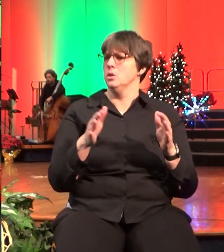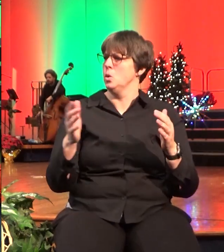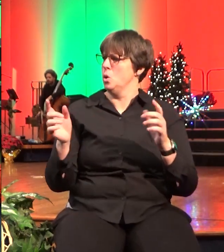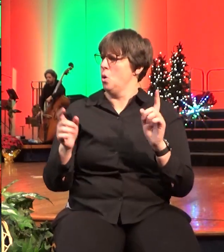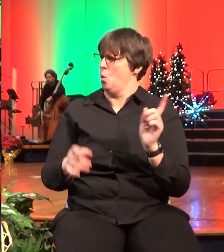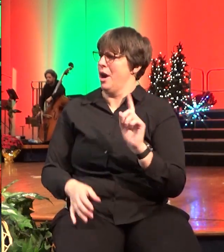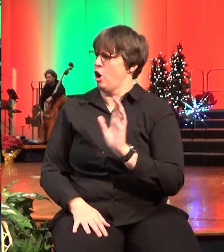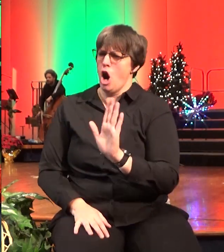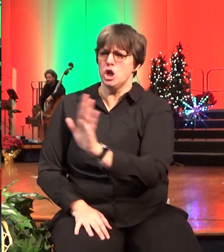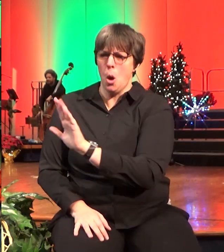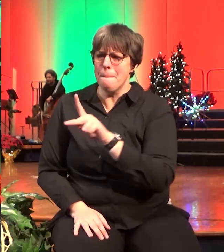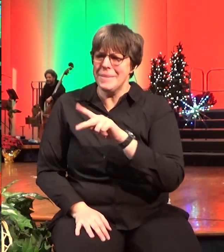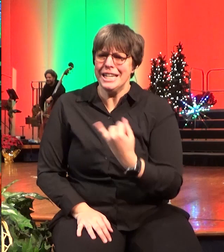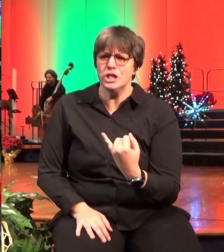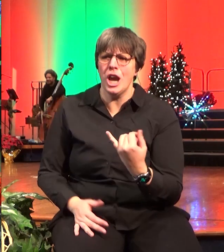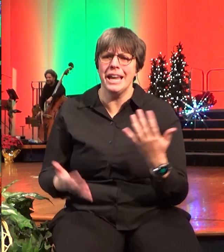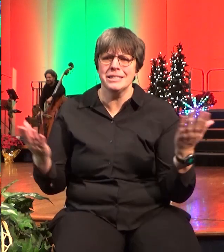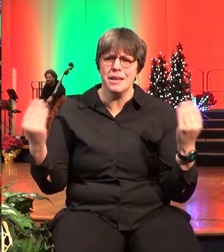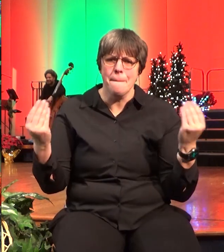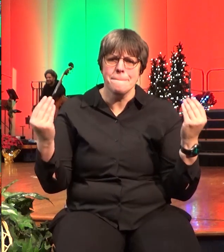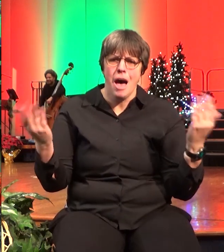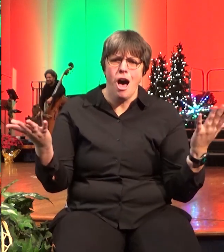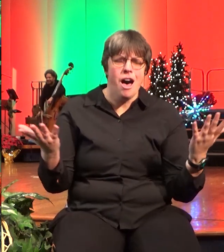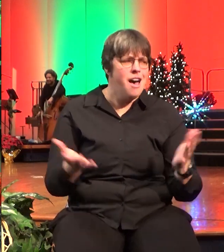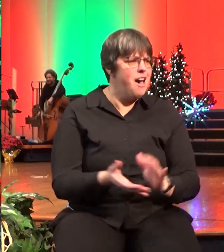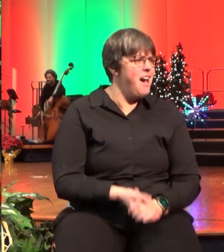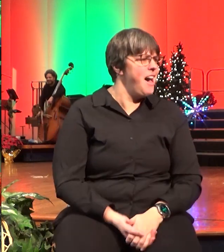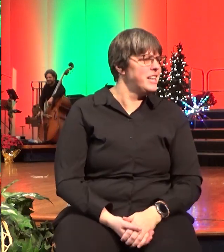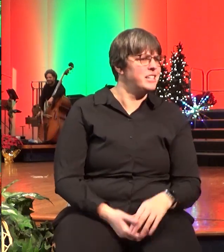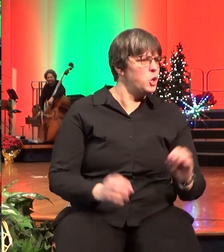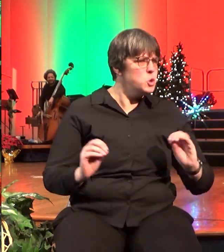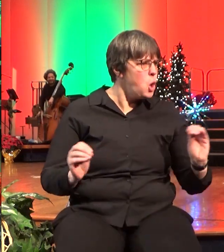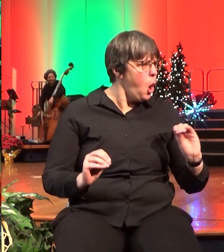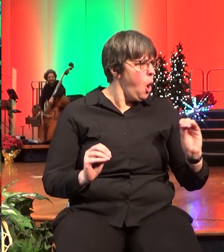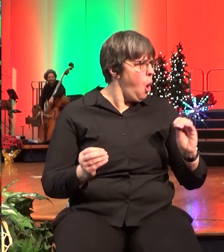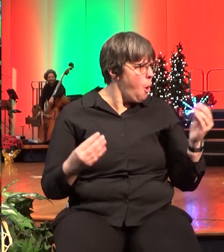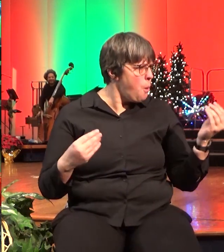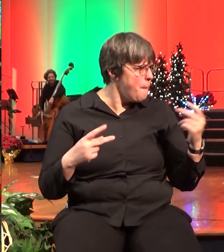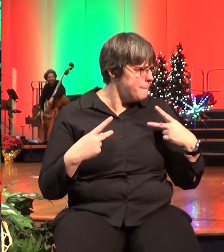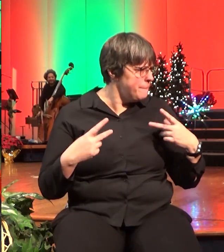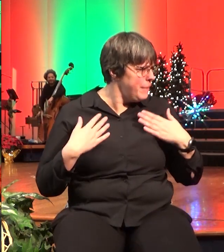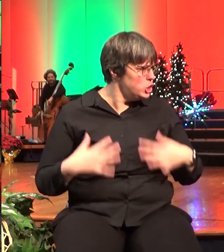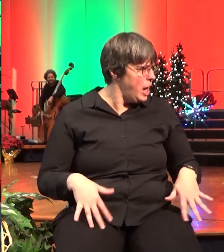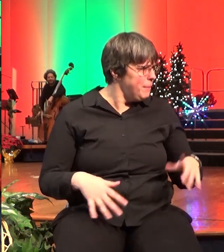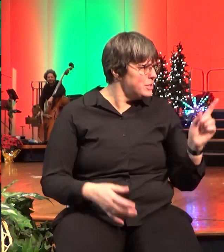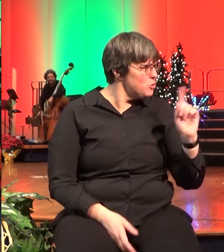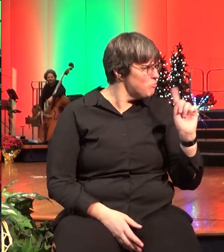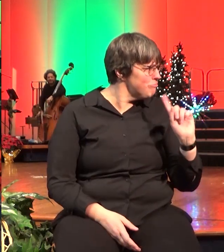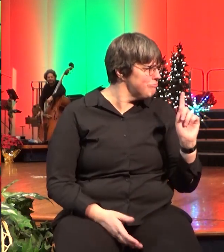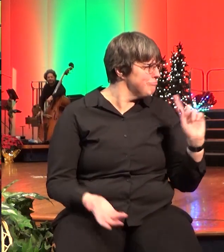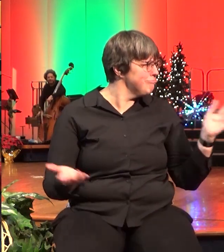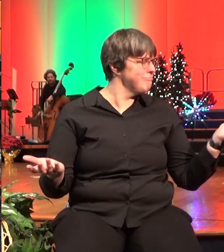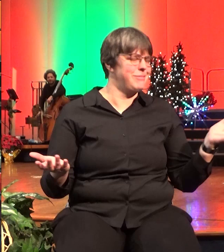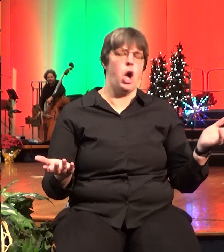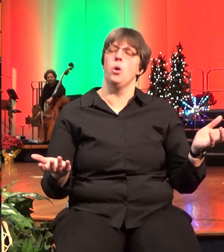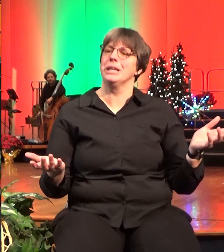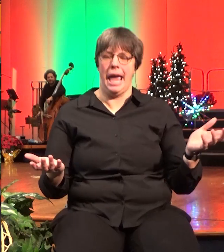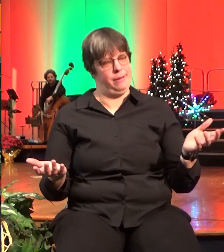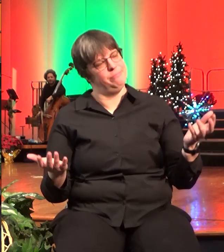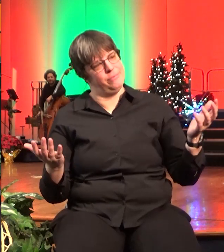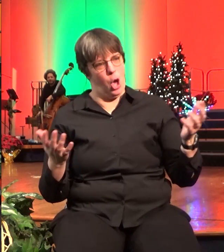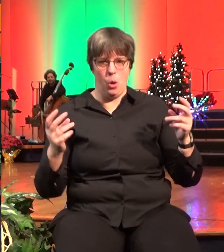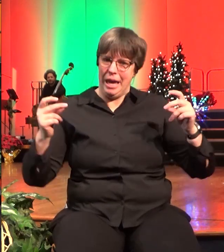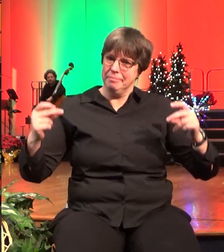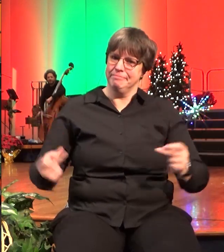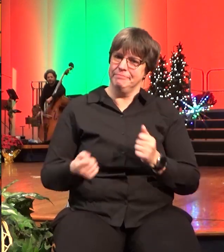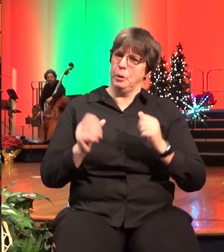are your pajamas? Come on, you guys. Where are their jammies? No jams? Okay. They're pajama-less ushers tonight,